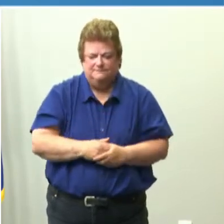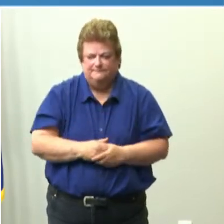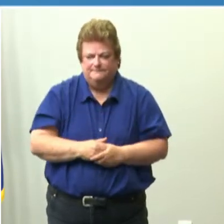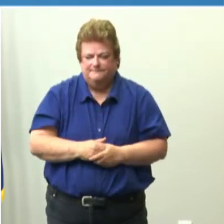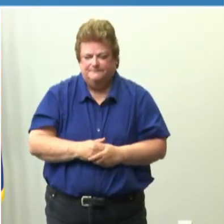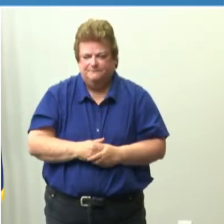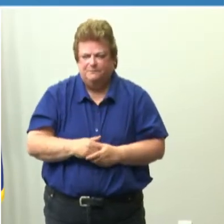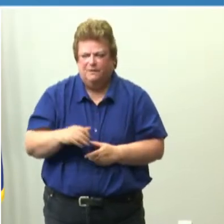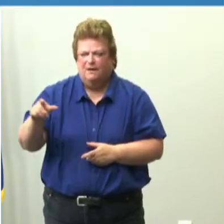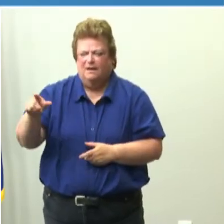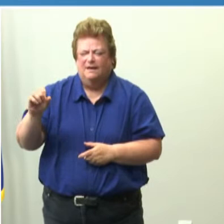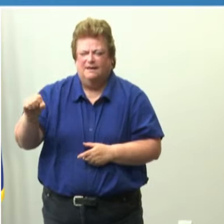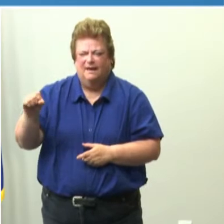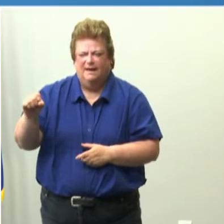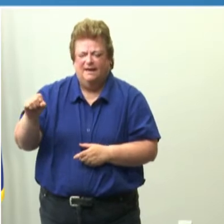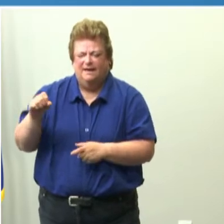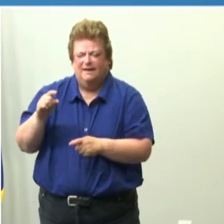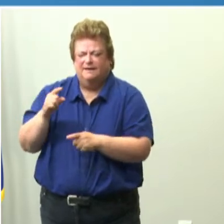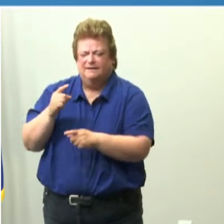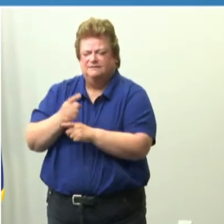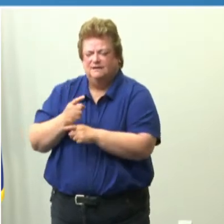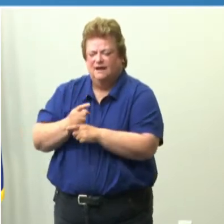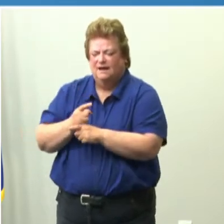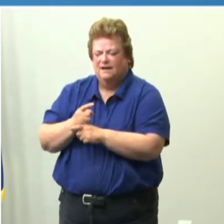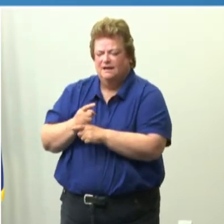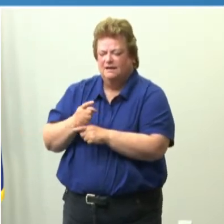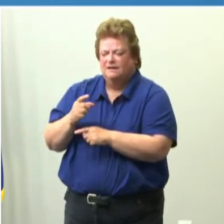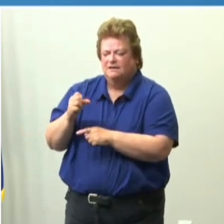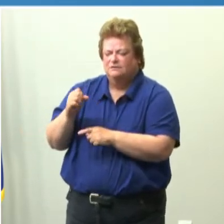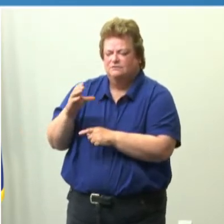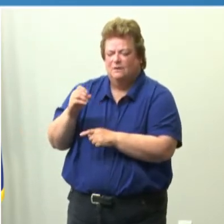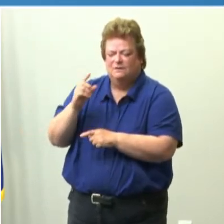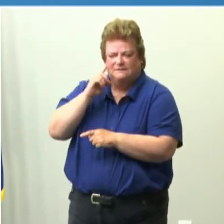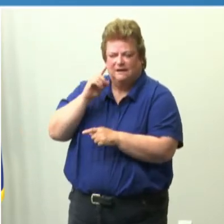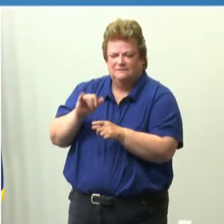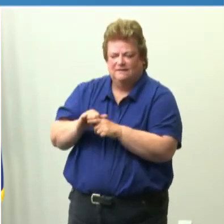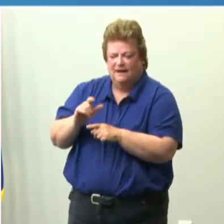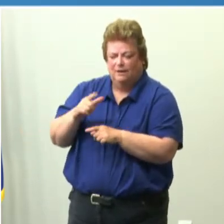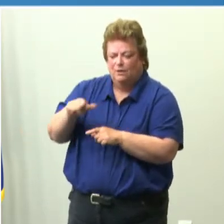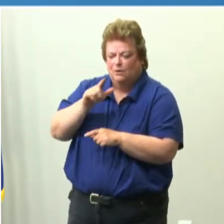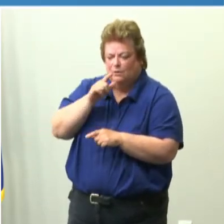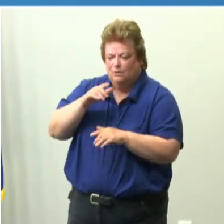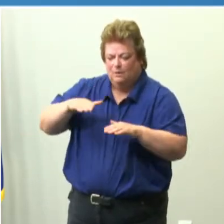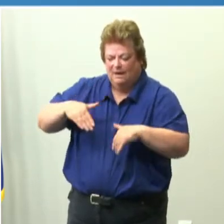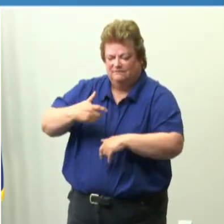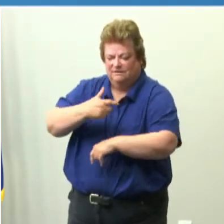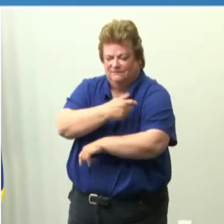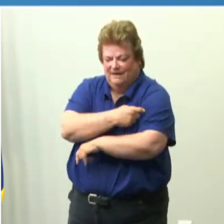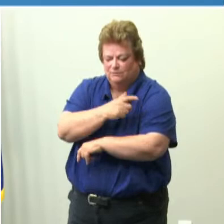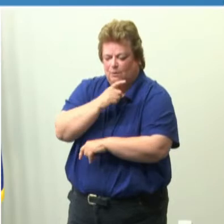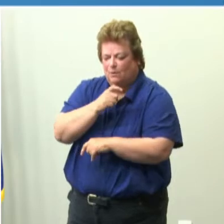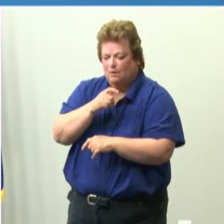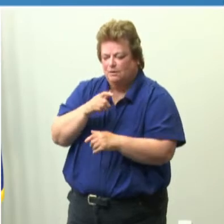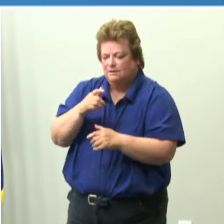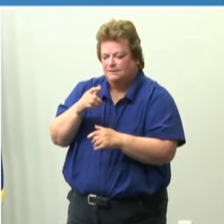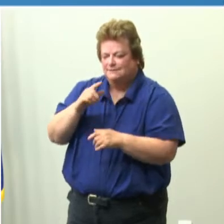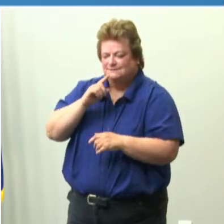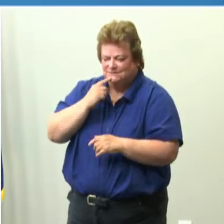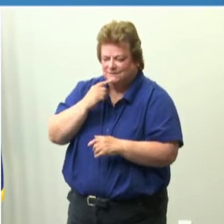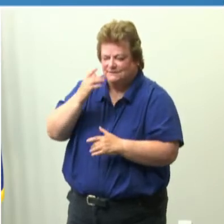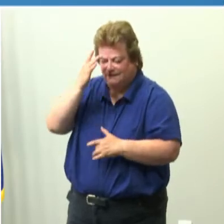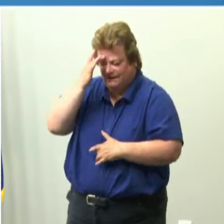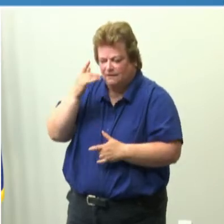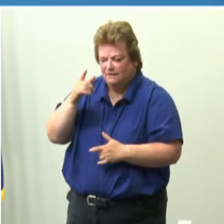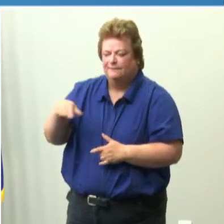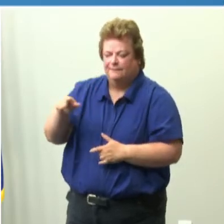sounds like, though, still, even for the unvaccinated, it sounds like most of the people who wind up in the hospital or seriously ill are older.